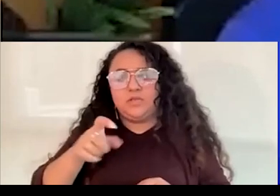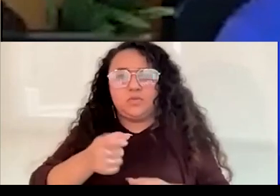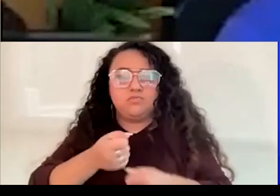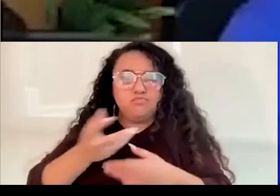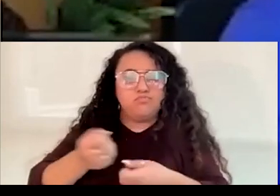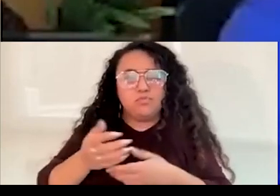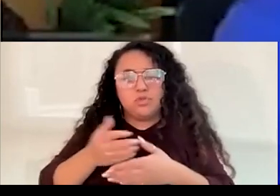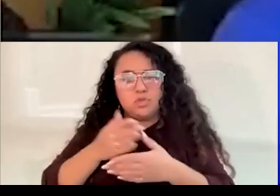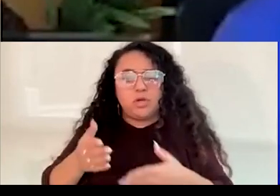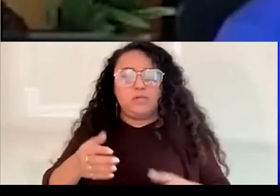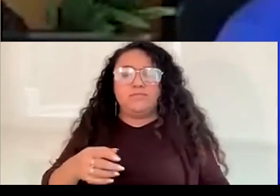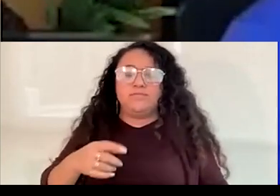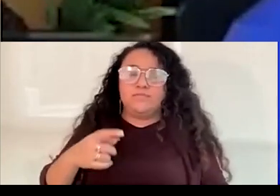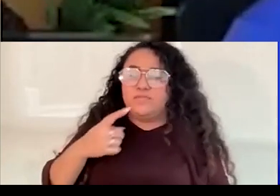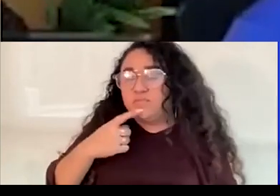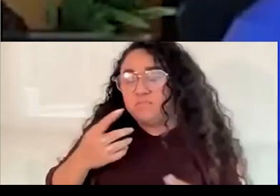For many reasons.